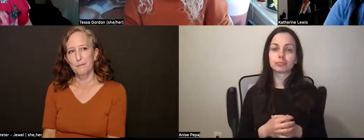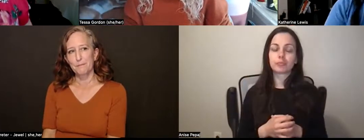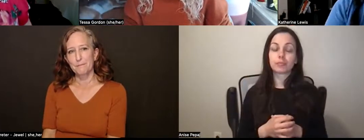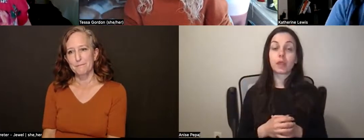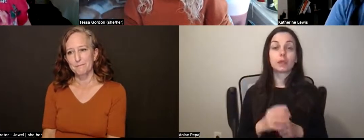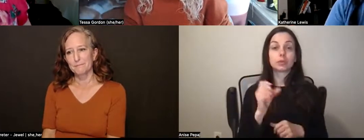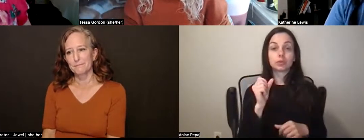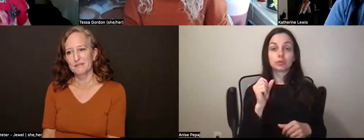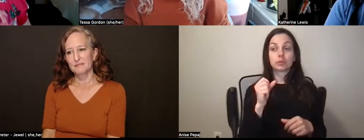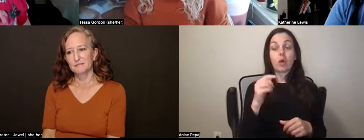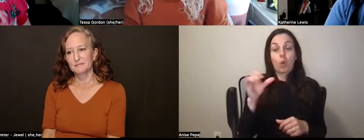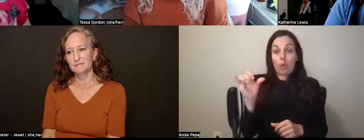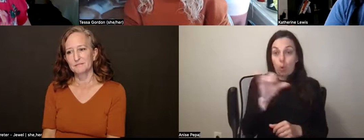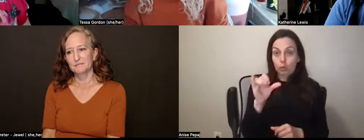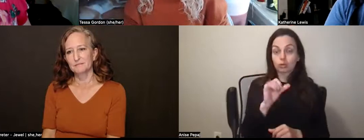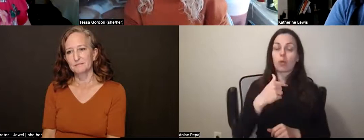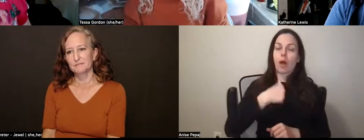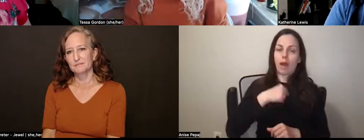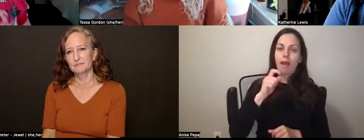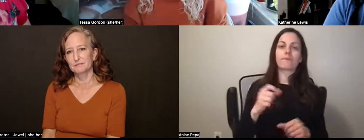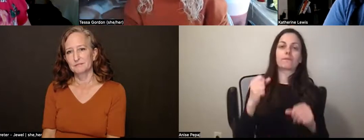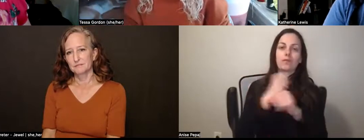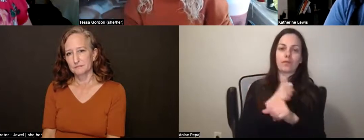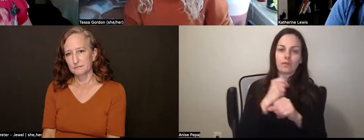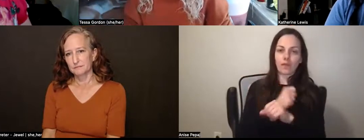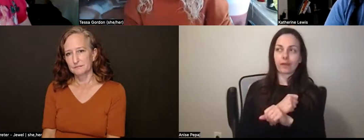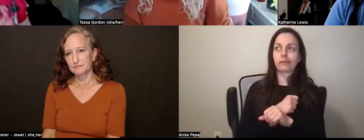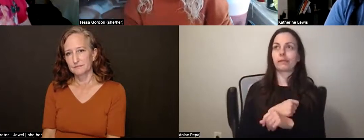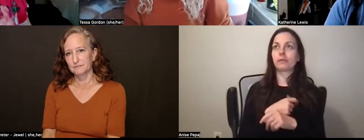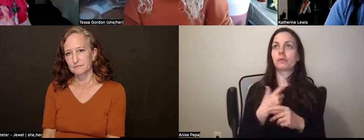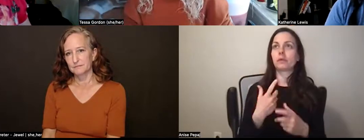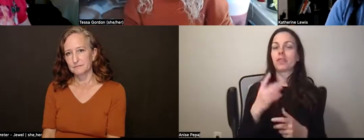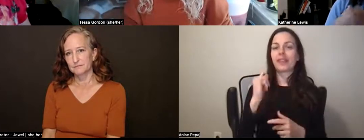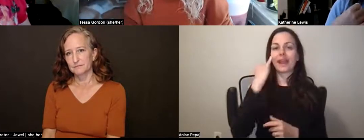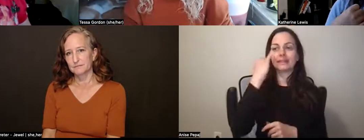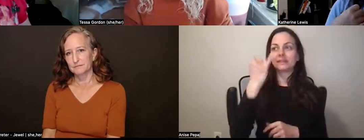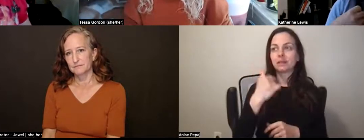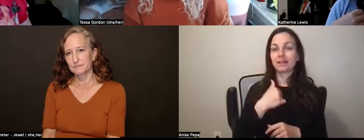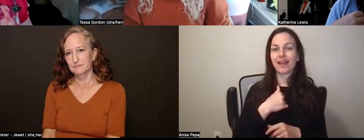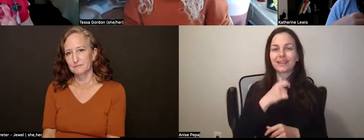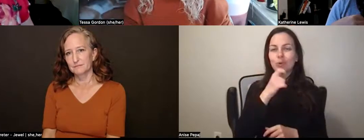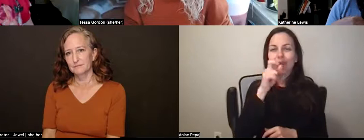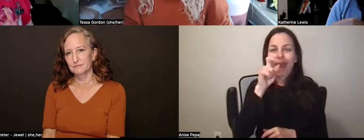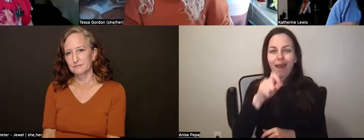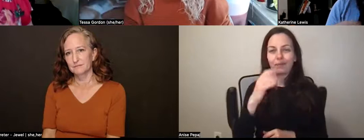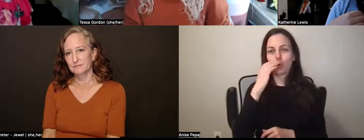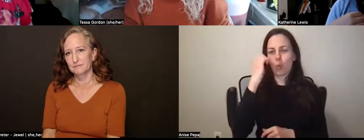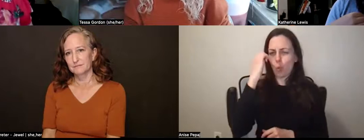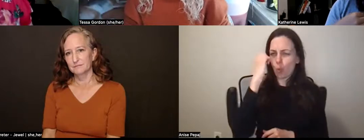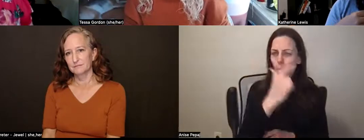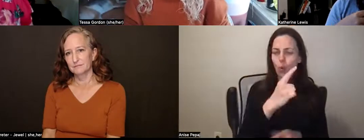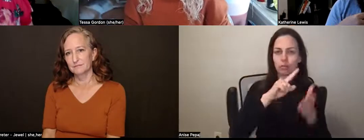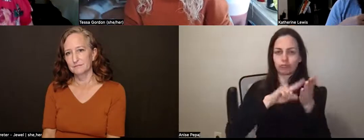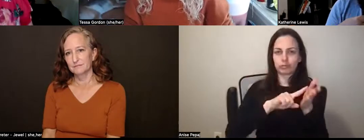I also too have to fight the fact that I don't have to know all the research. I don't have